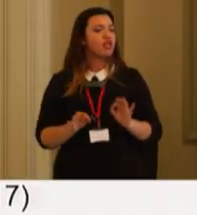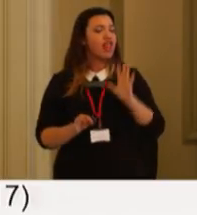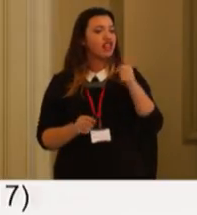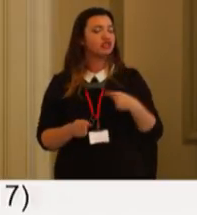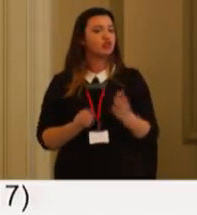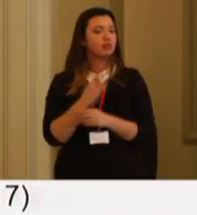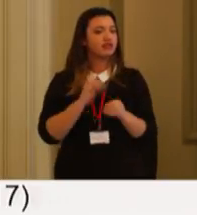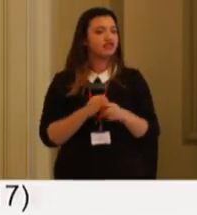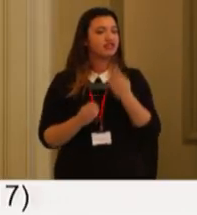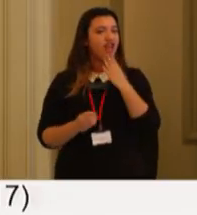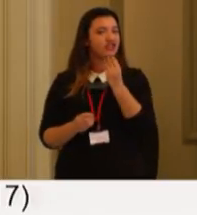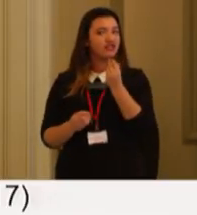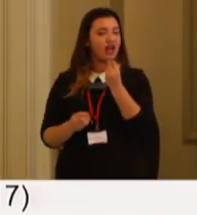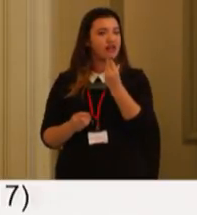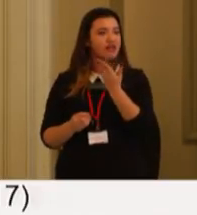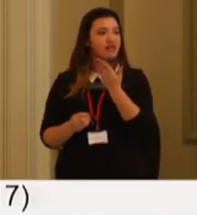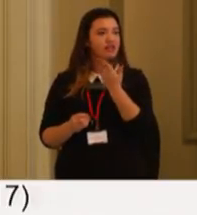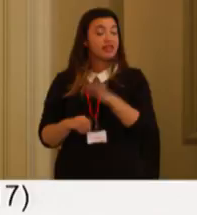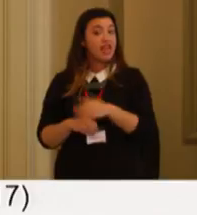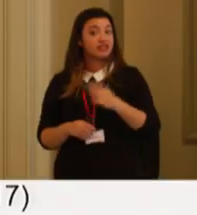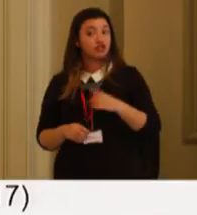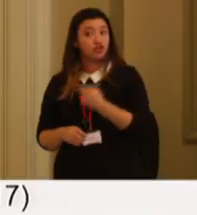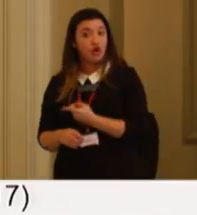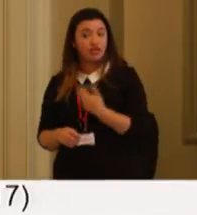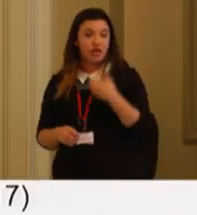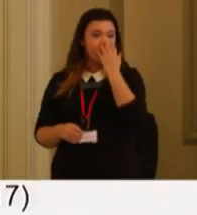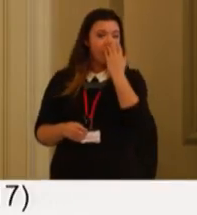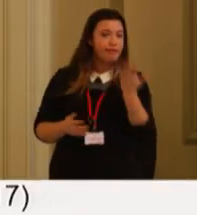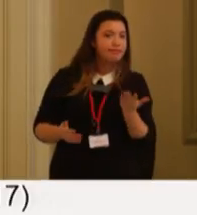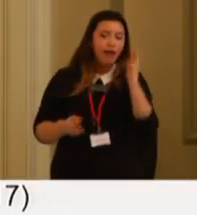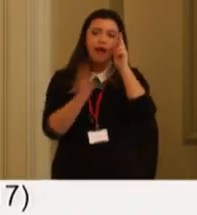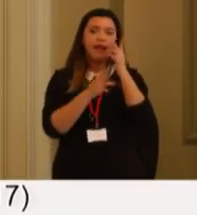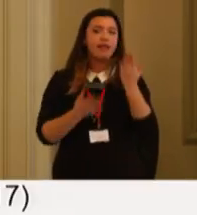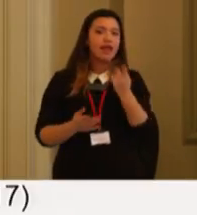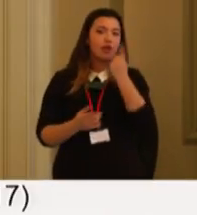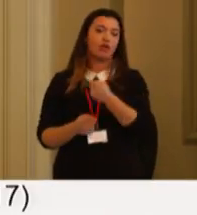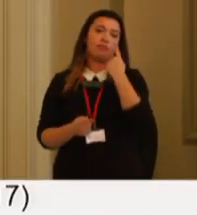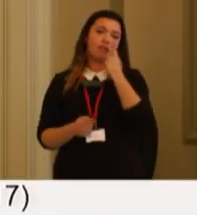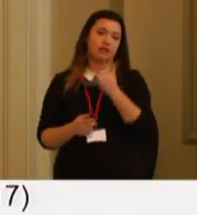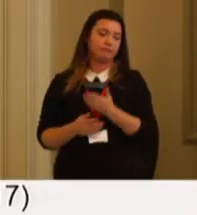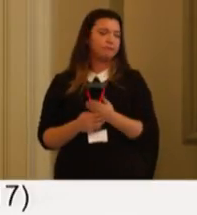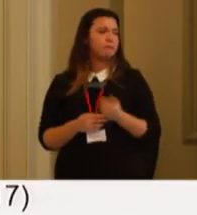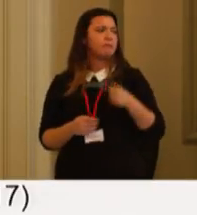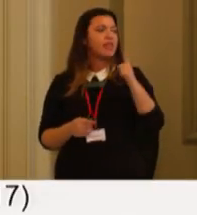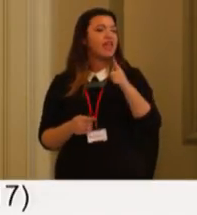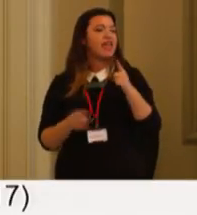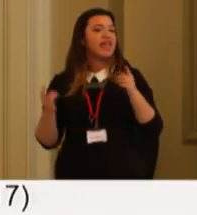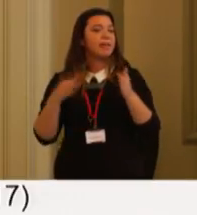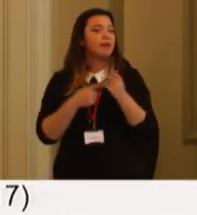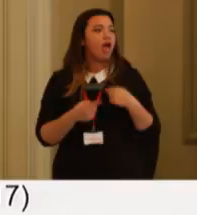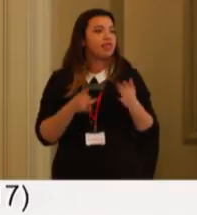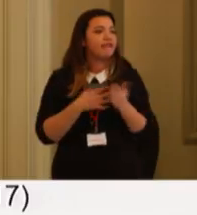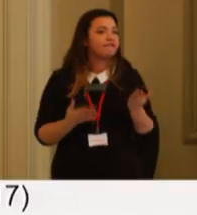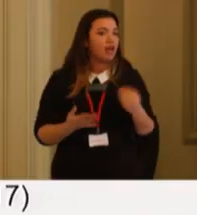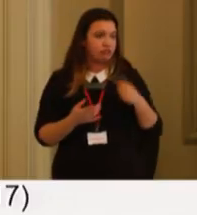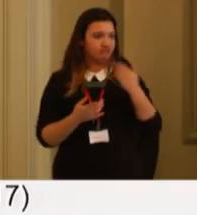about youngsters at the moment. In other words, what are some of the things that they dream about, what they engage with today to